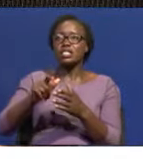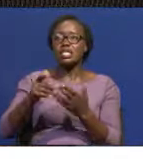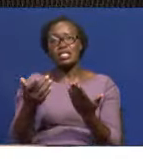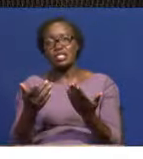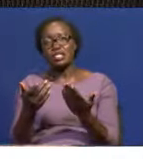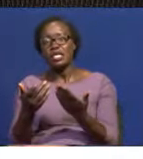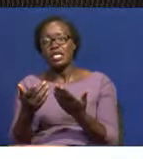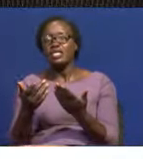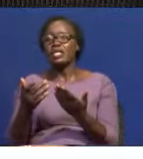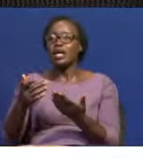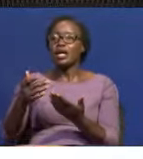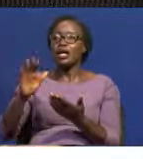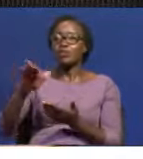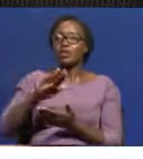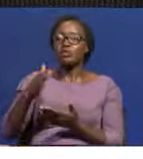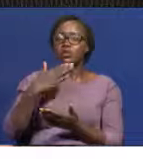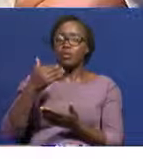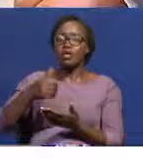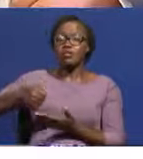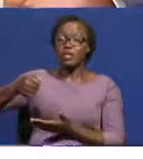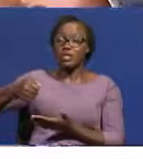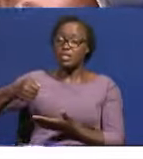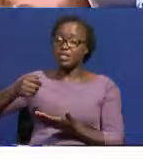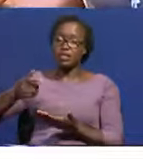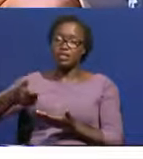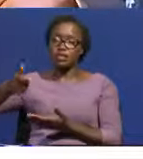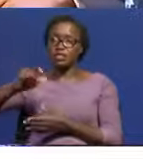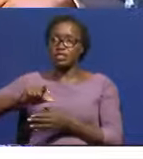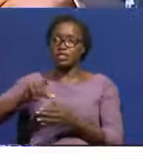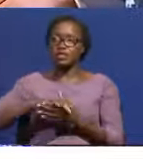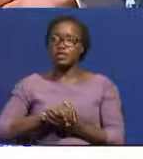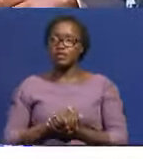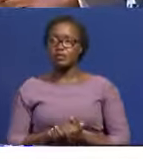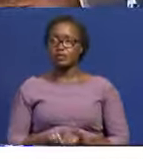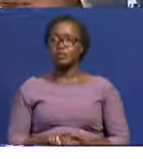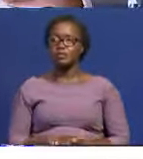their budget increased, but they don't want the taxes. Abdiaziz Hashim for Prime Edition.